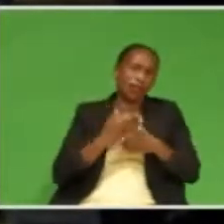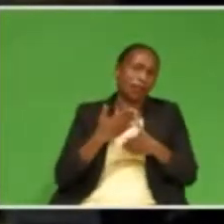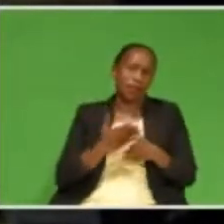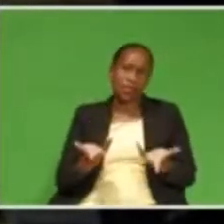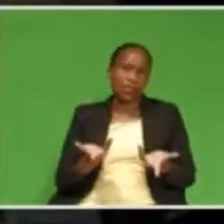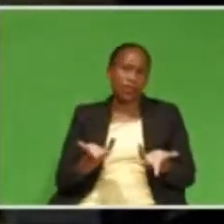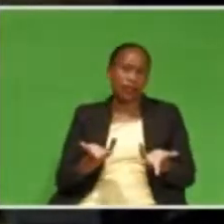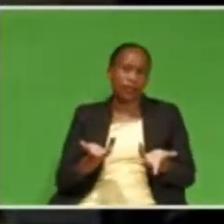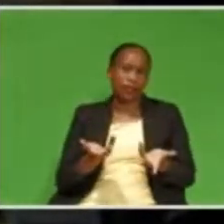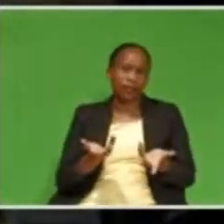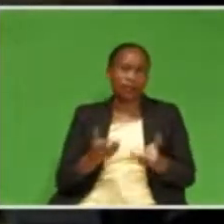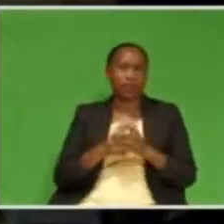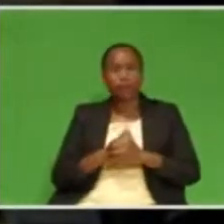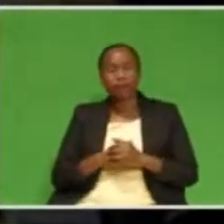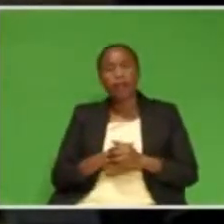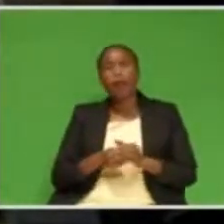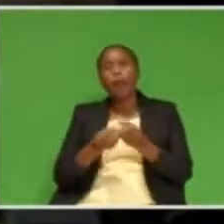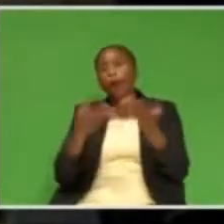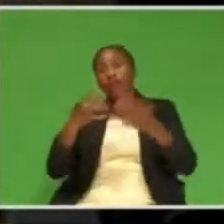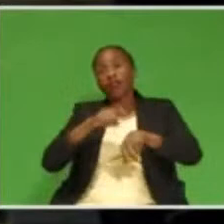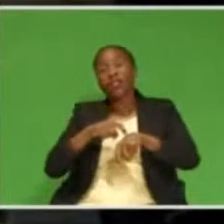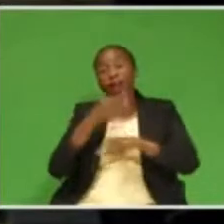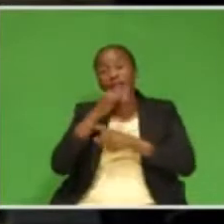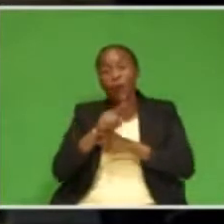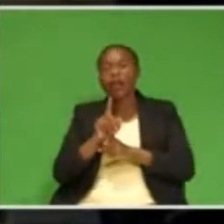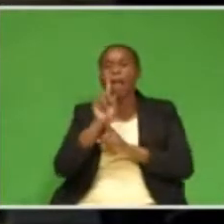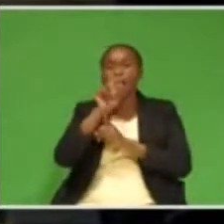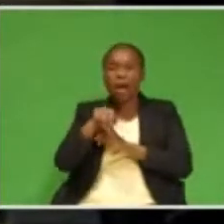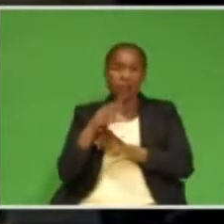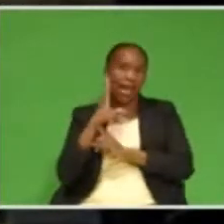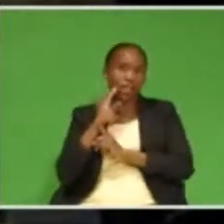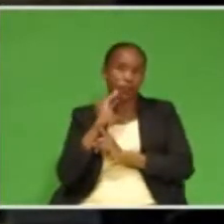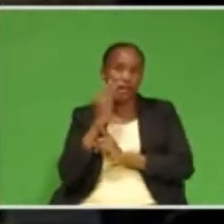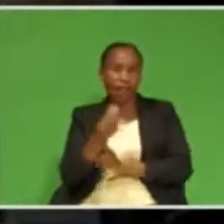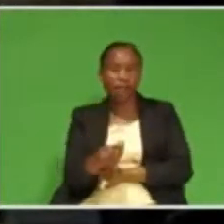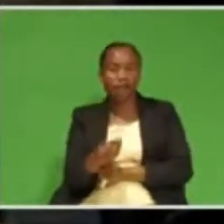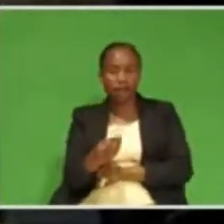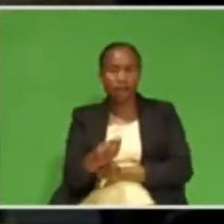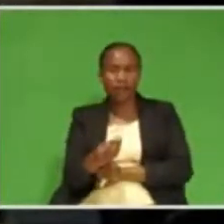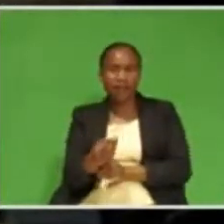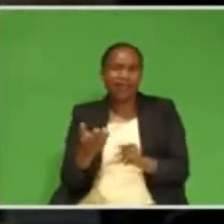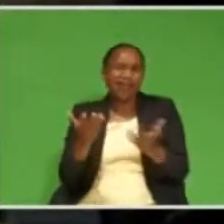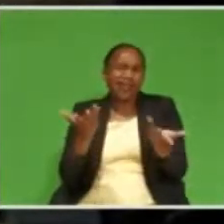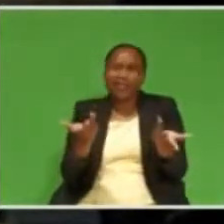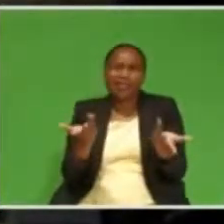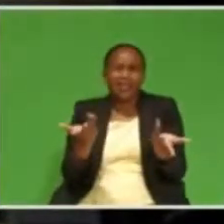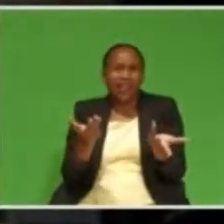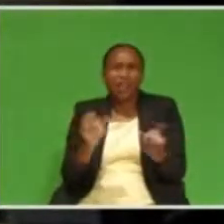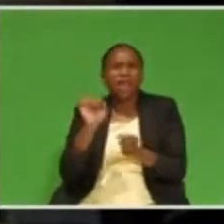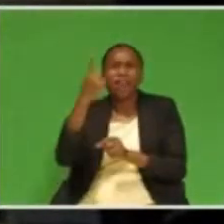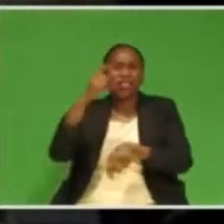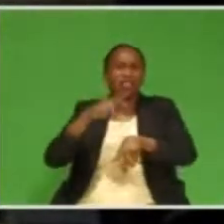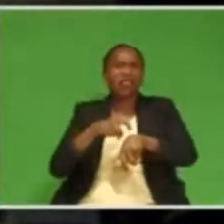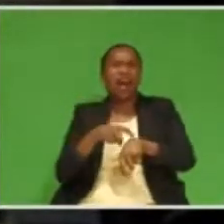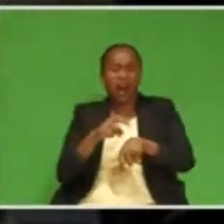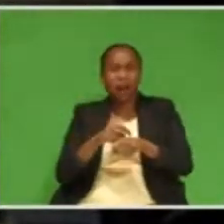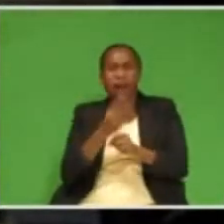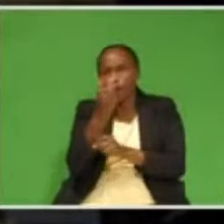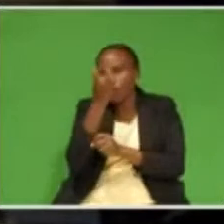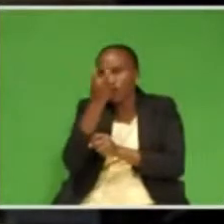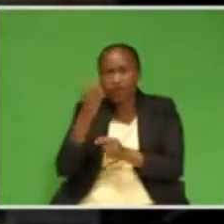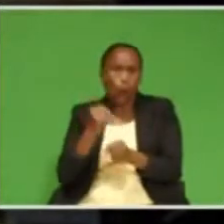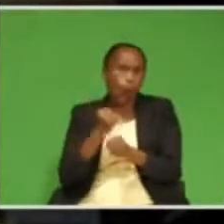Now, it is often said that you must have experience, even when you are a first-time job